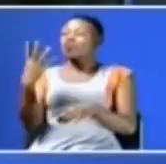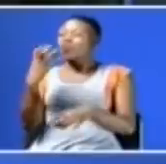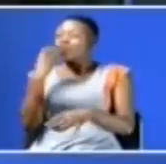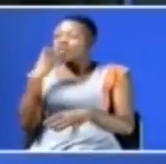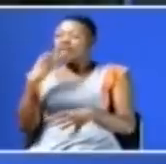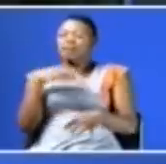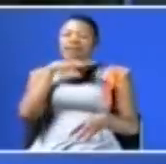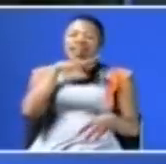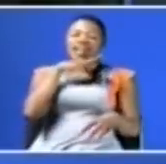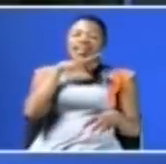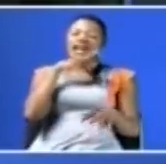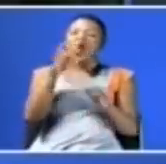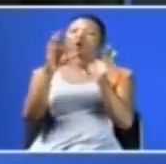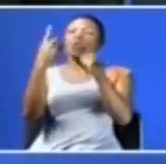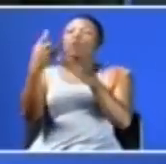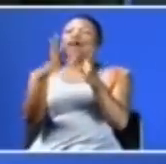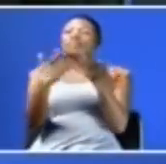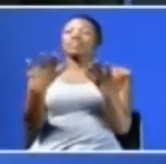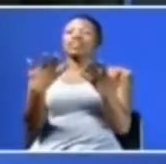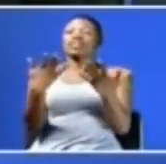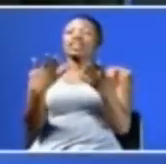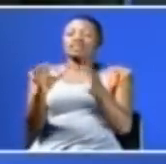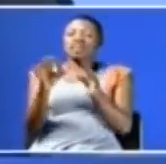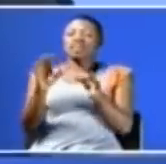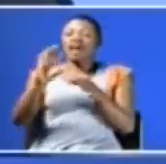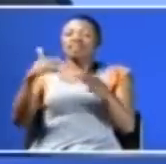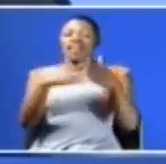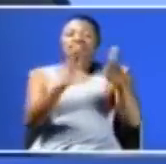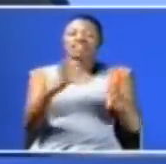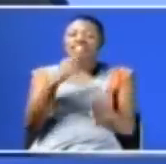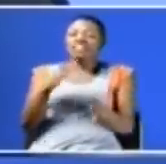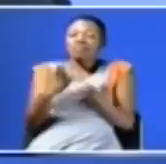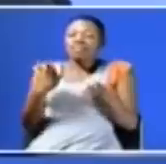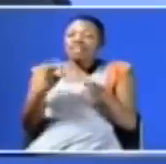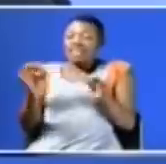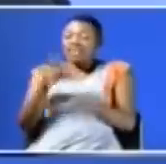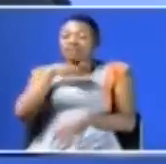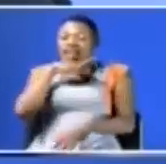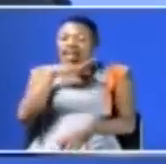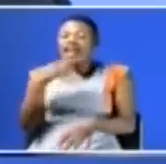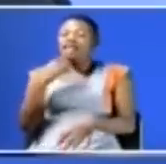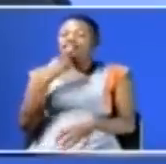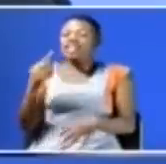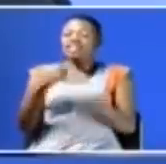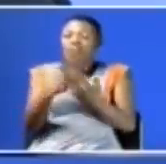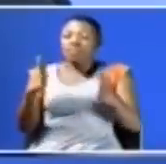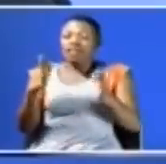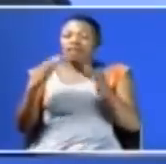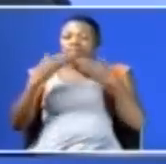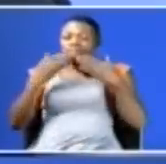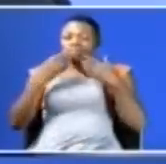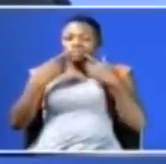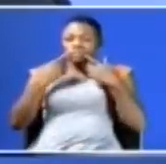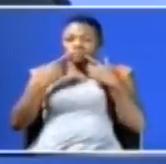that, so that no matter what other politicians within the party say, when Baba, as he's called, says it is